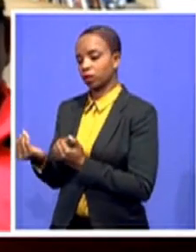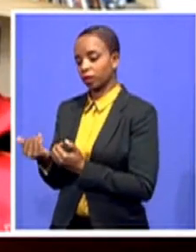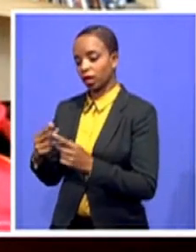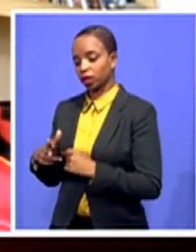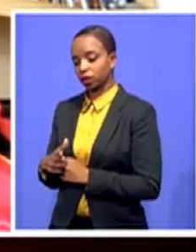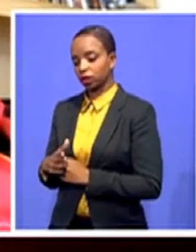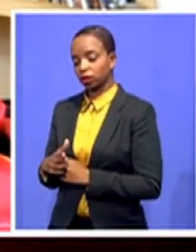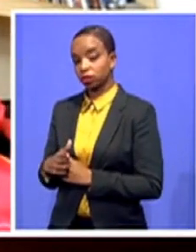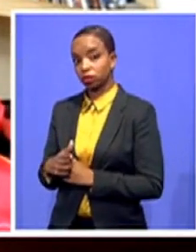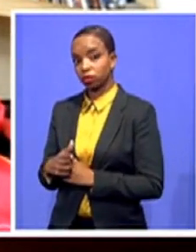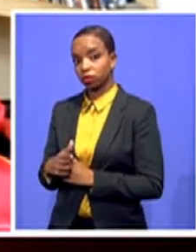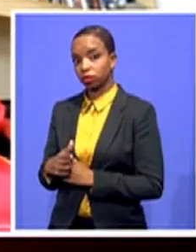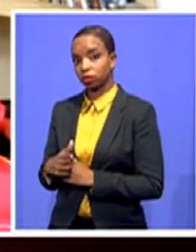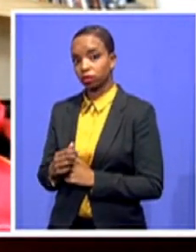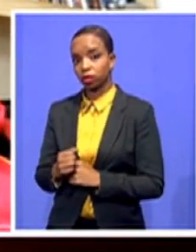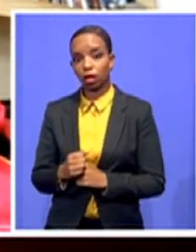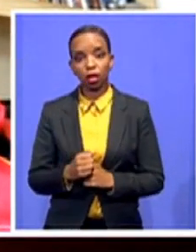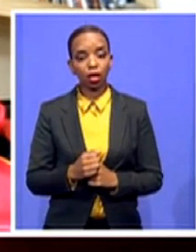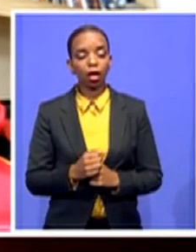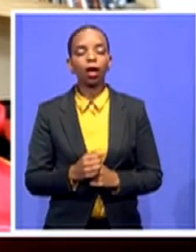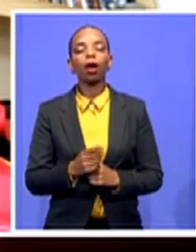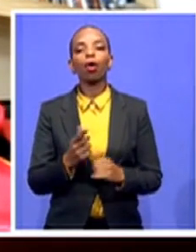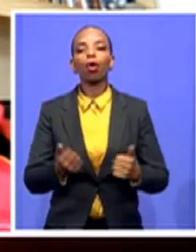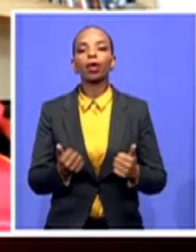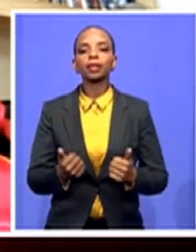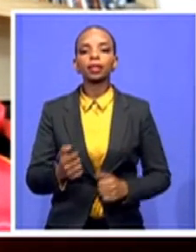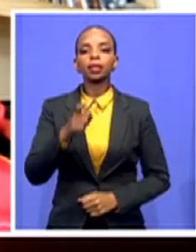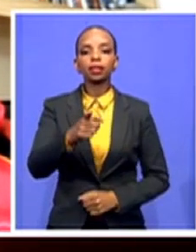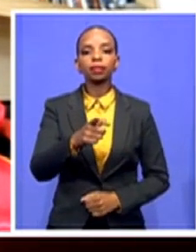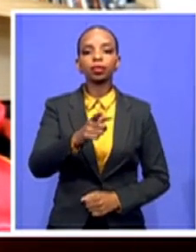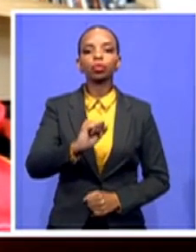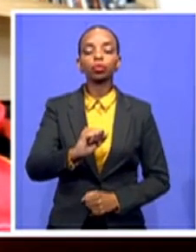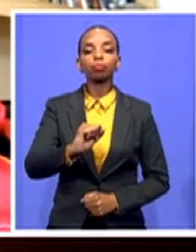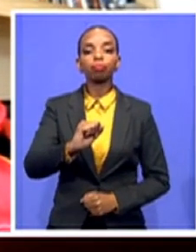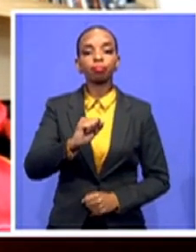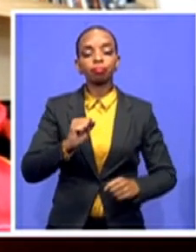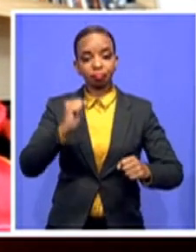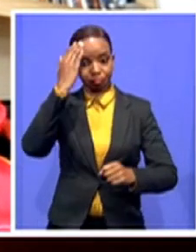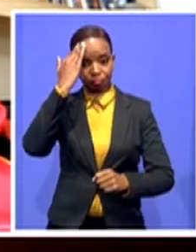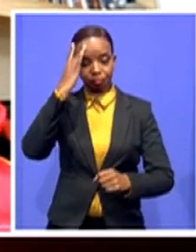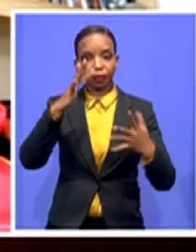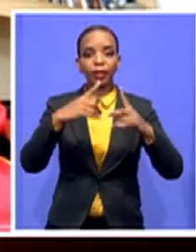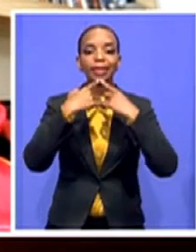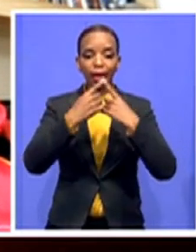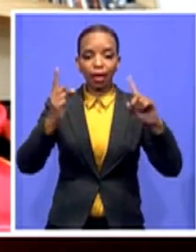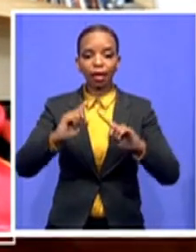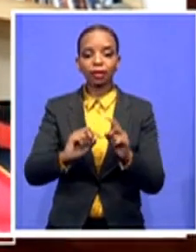Already, if you look at the cuts announced in February, we saw the government cutting